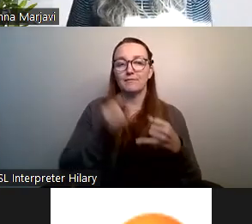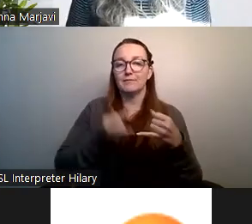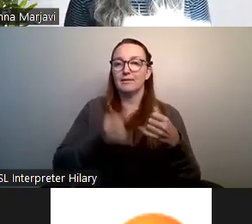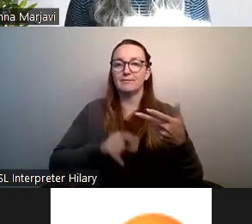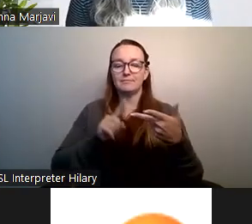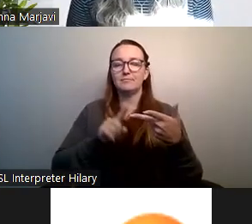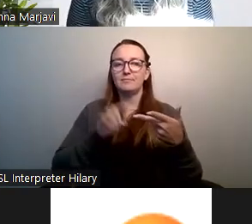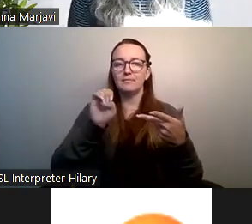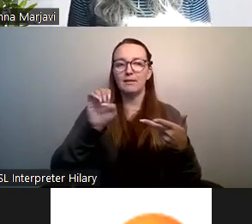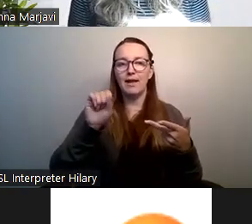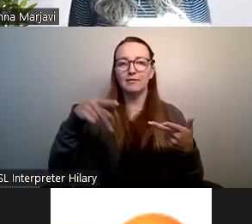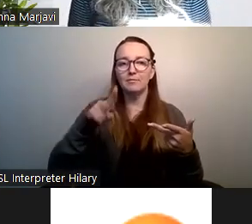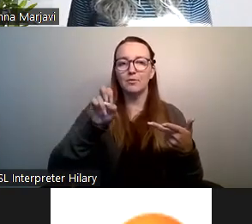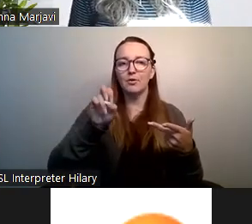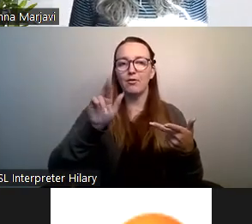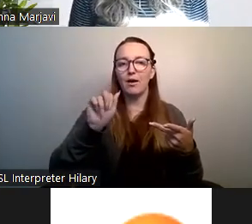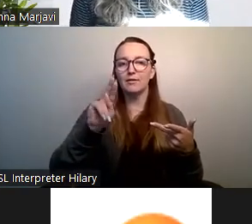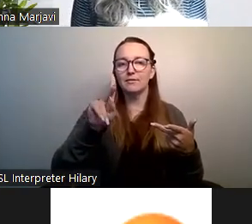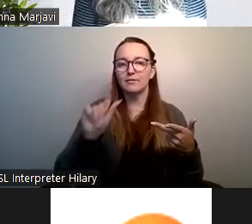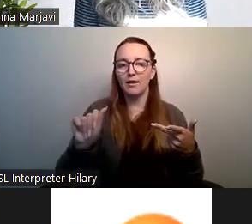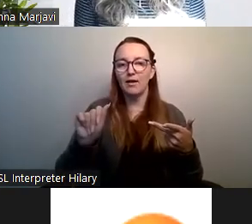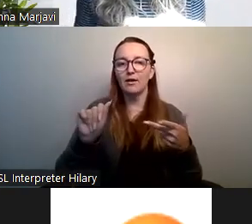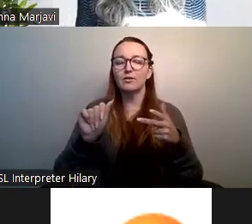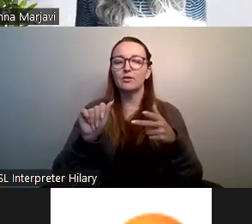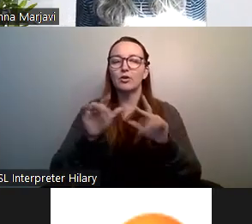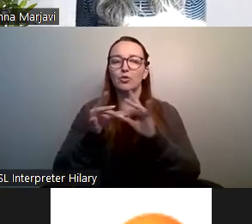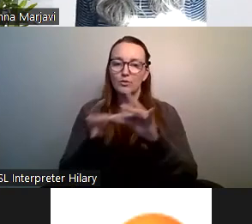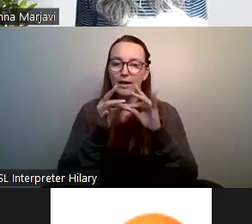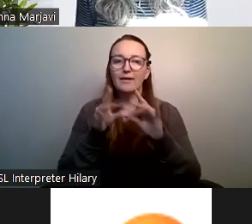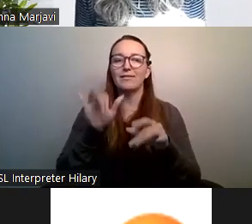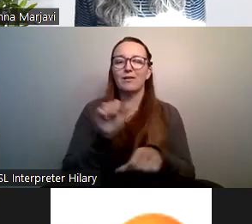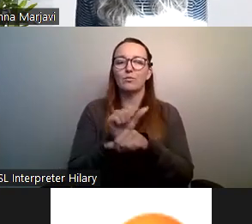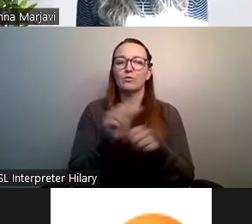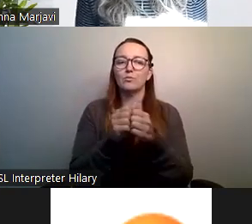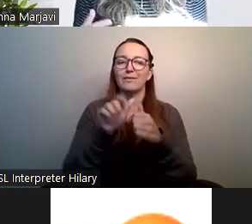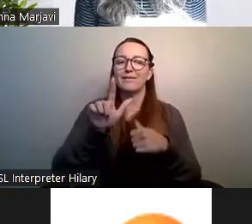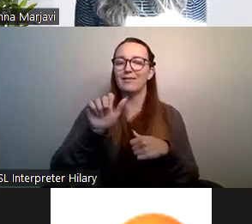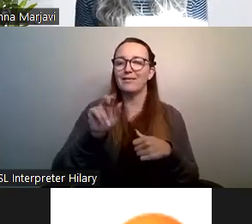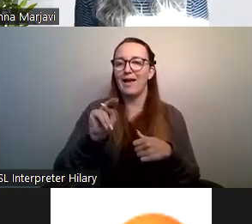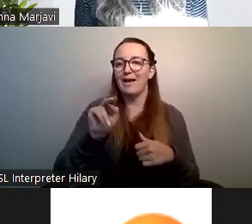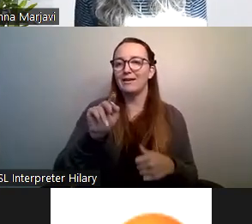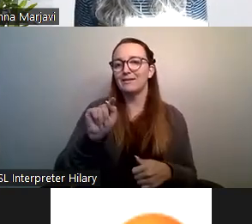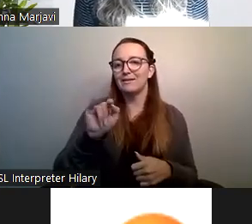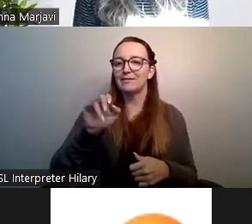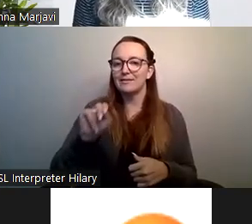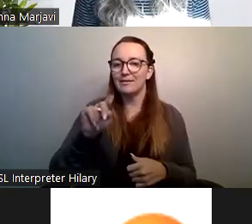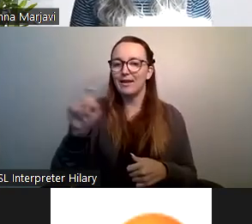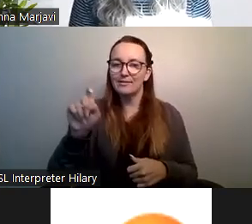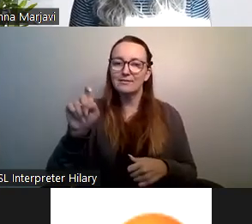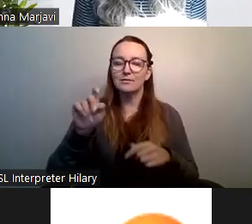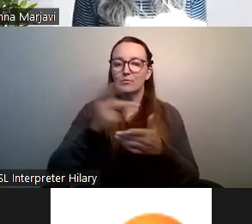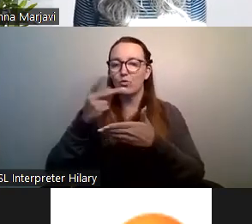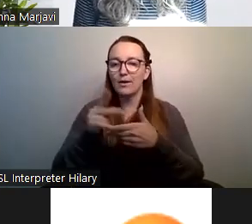Esperanza United works with Latinx programs all over the country, domestic violence, sexual assault, human